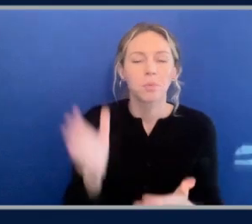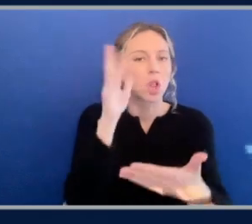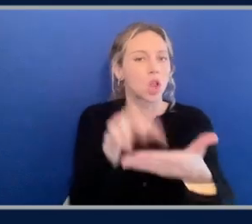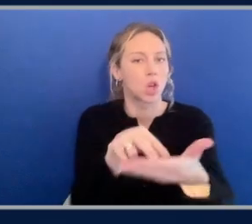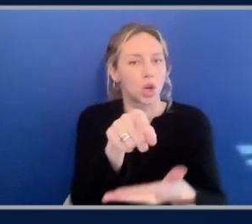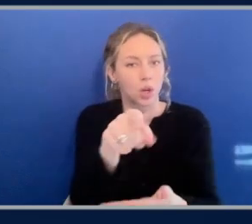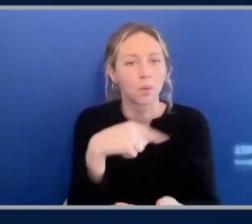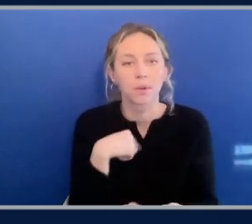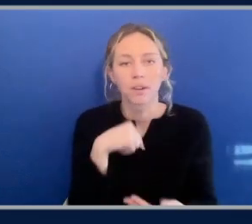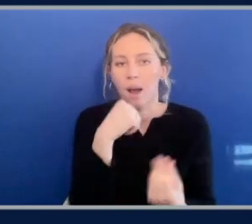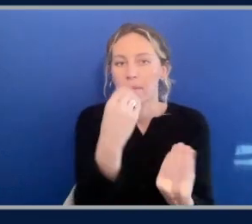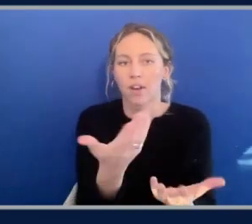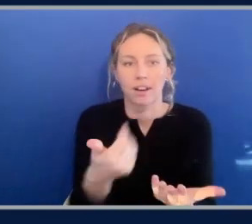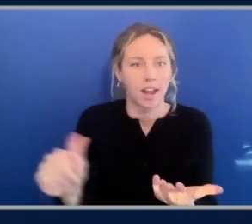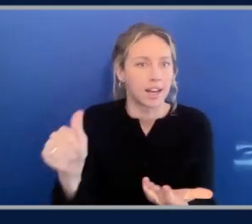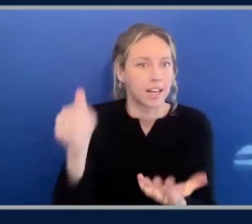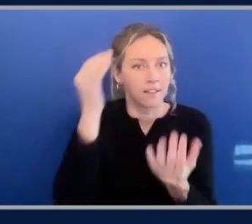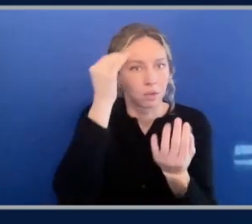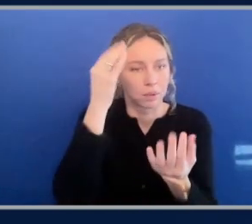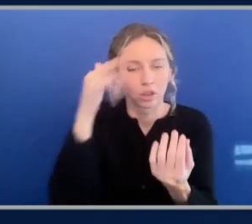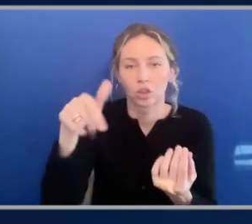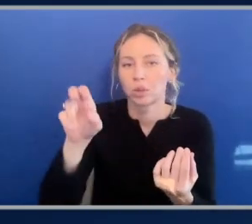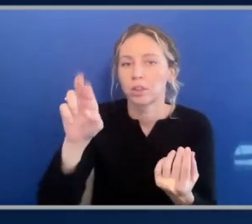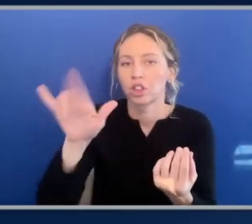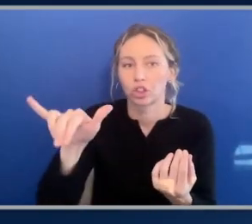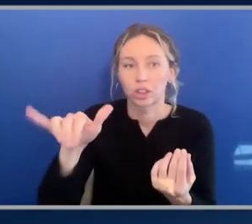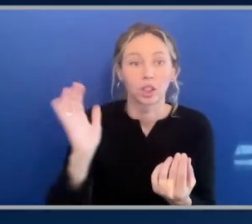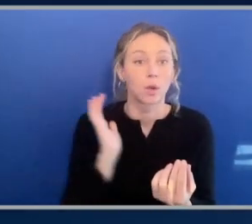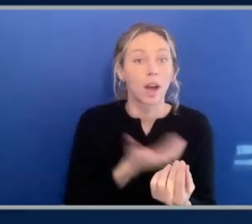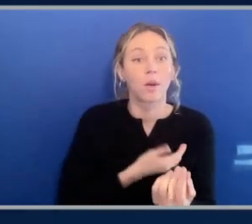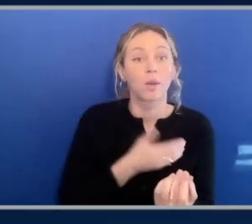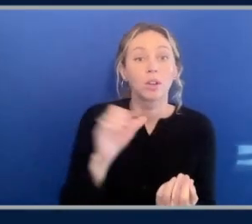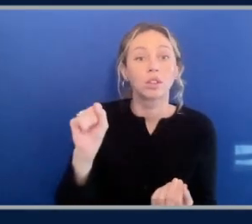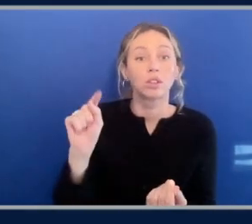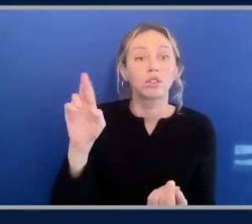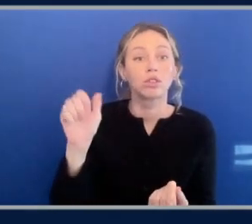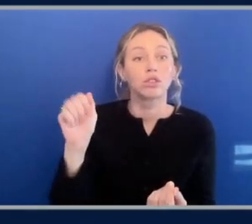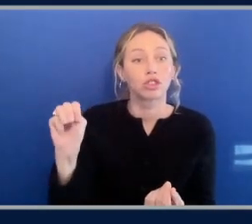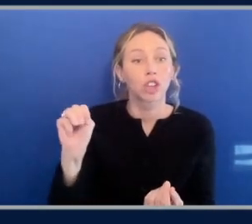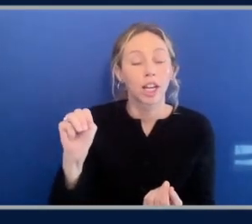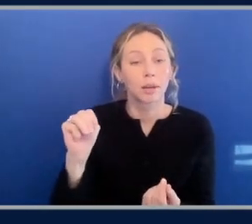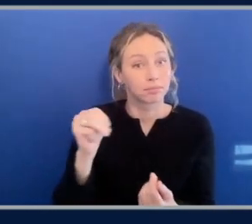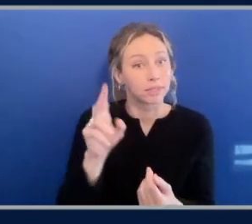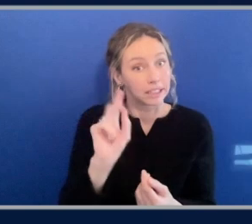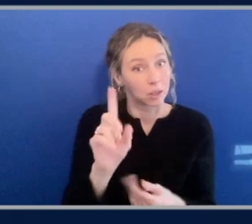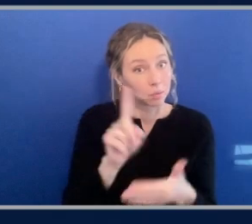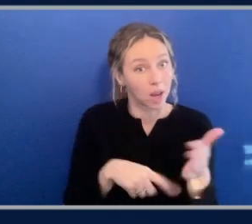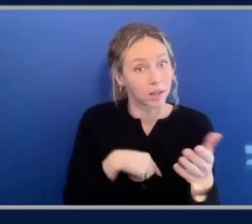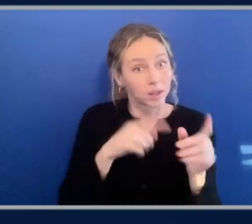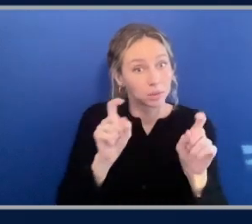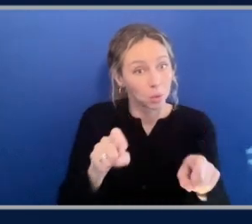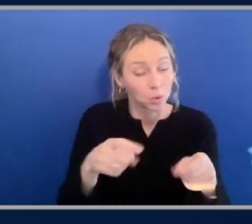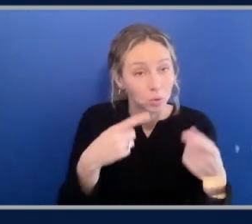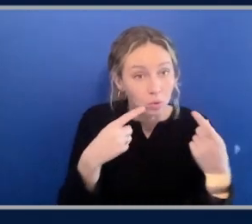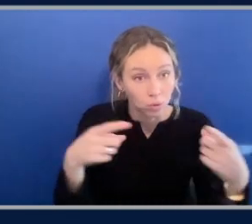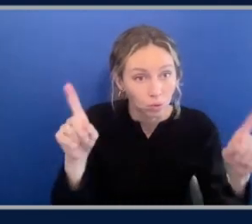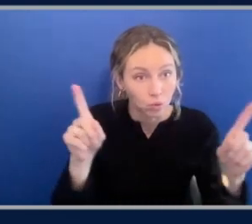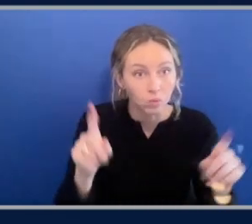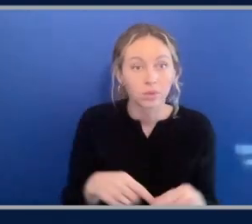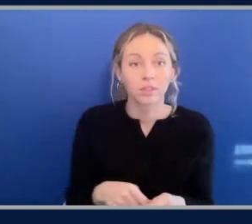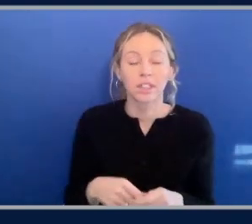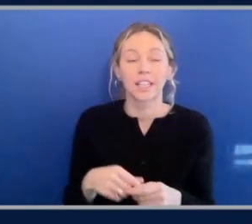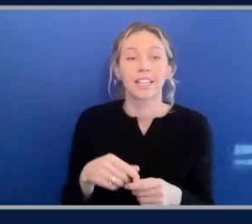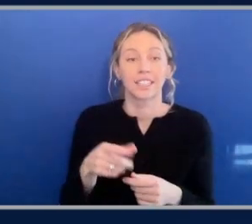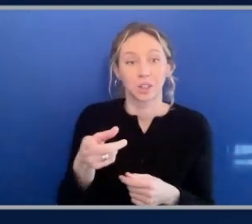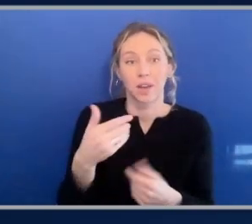any query, did we? No. Yeah. So our string fell back like it was supposed to, right? So instead of throwing an error and saying the user knew who they're supposed to do, we've